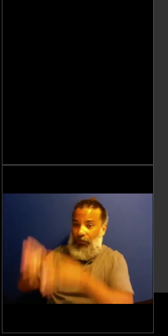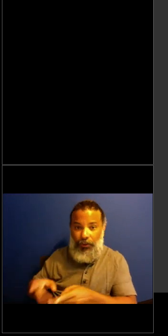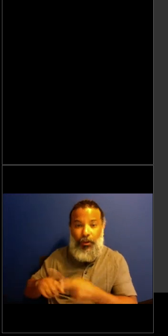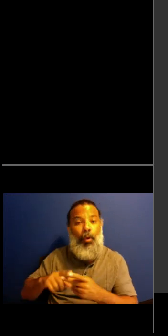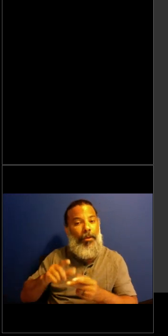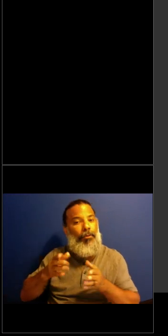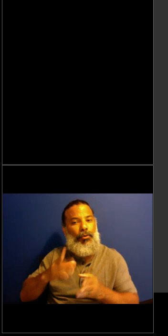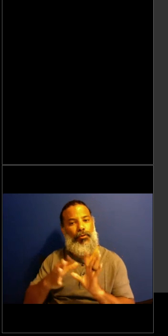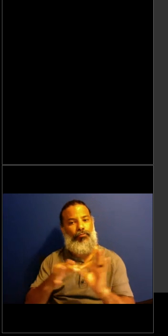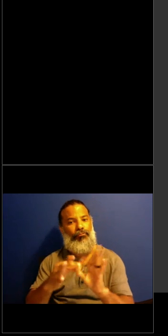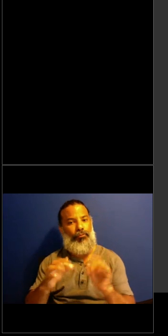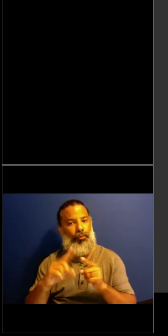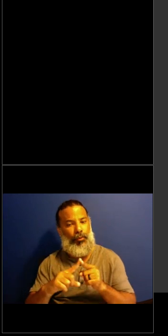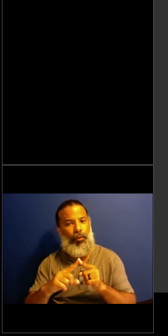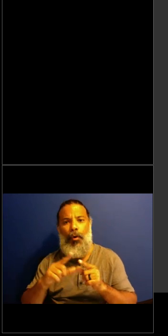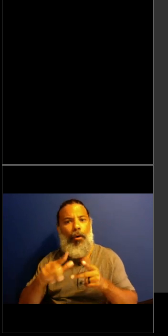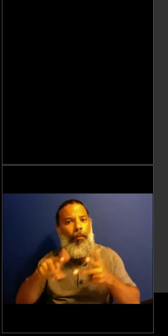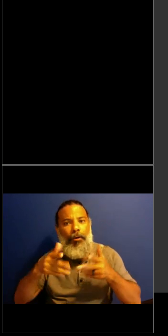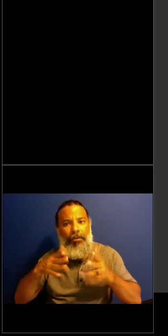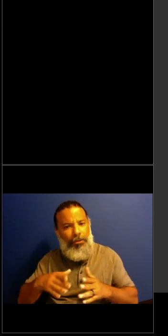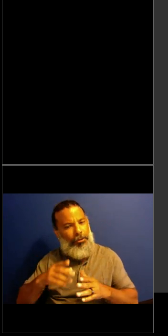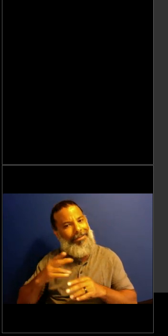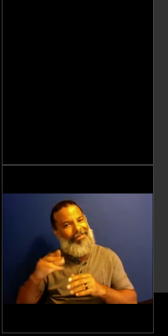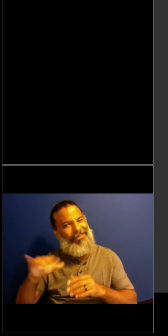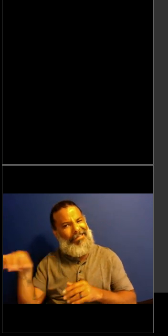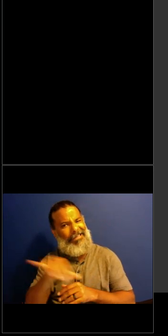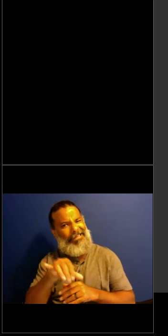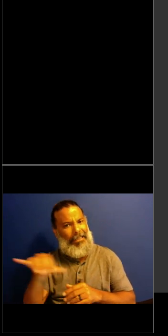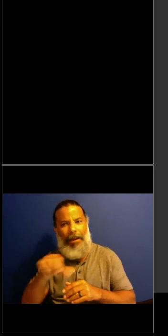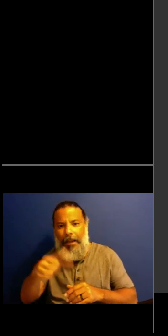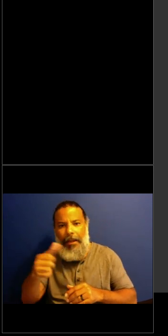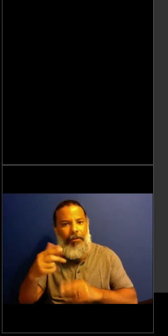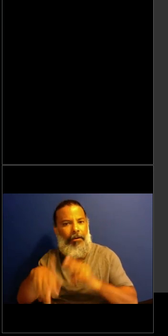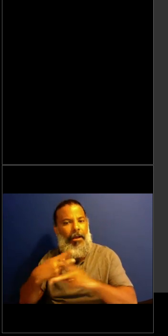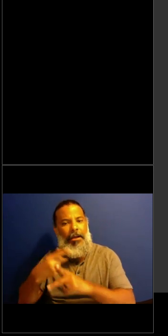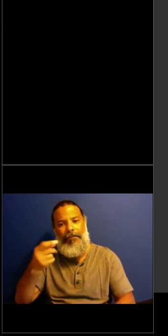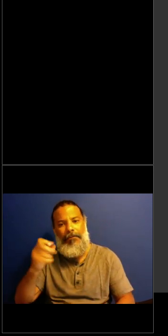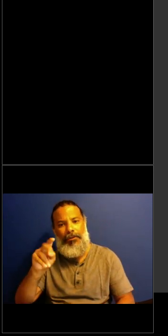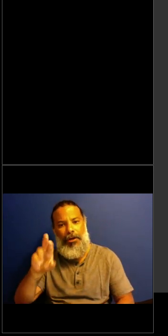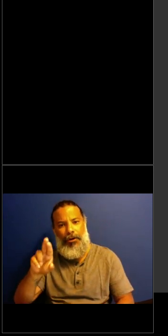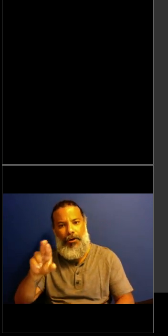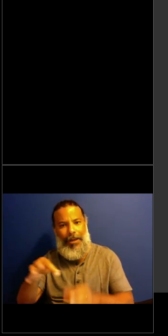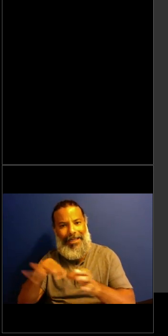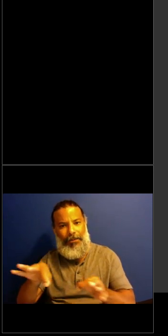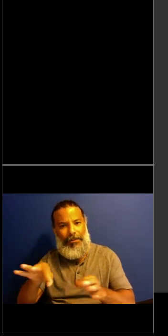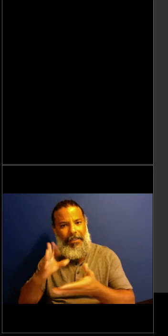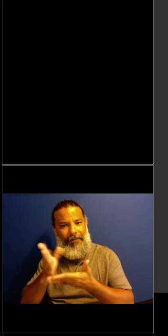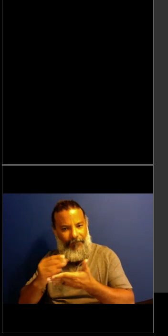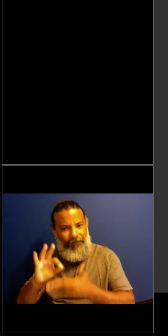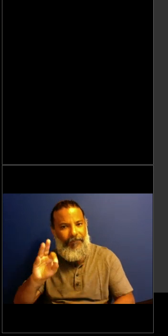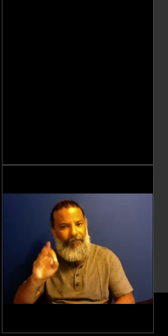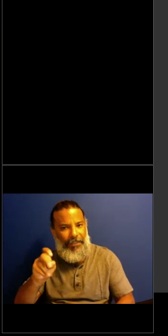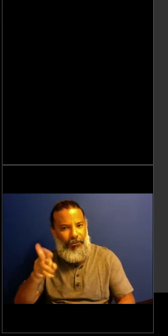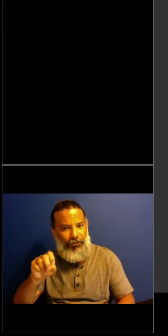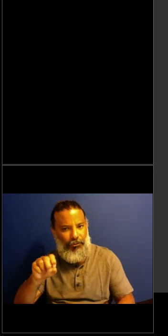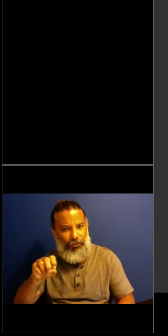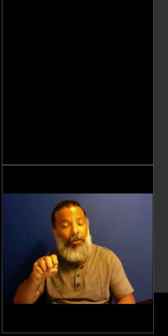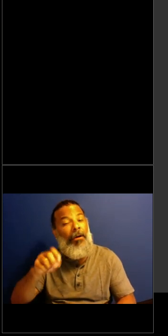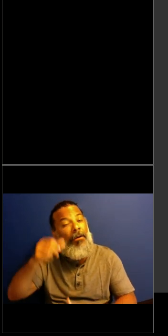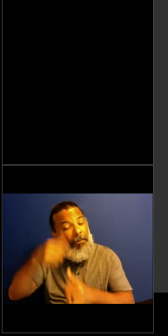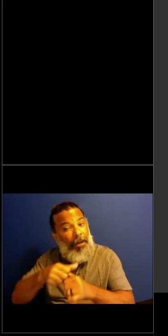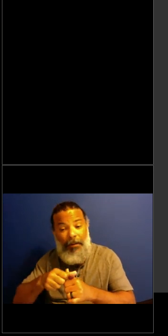addressee or any third person should be treated similarly to any other gendered linguistic feature. And again, keeping in mind that inappropriate gender